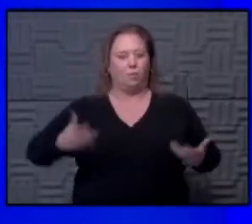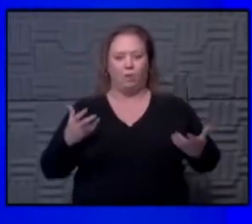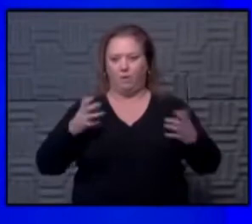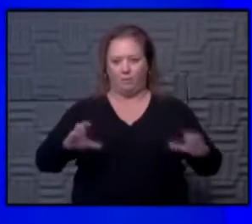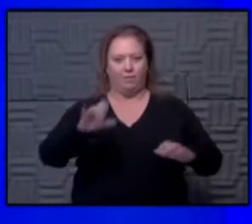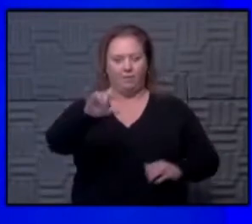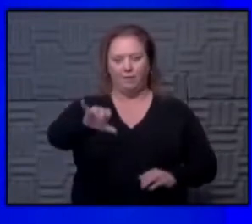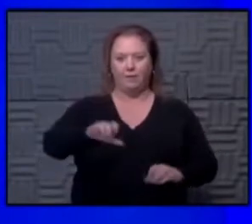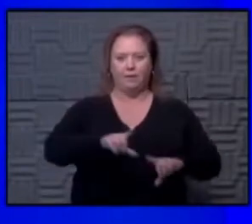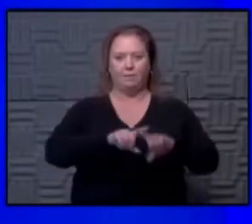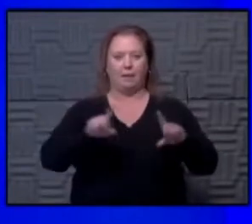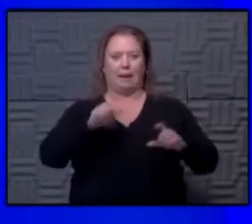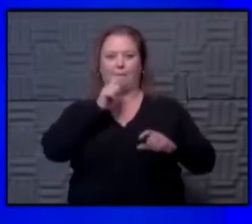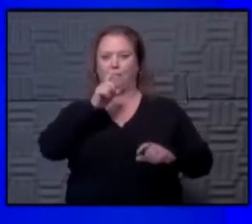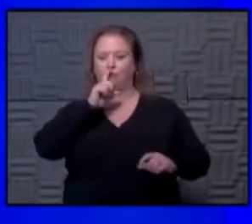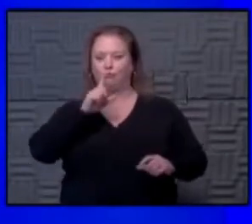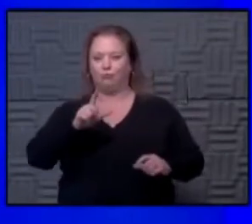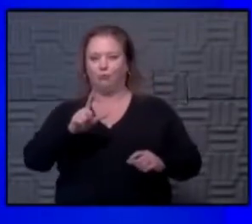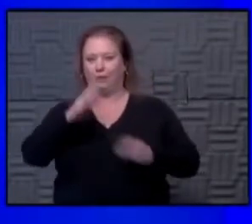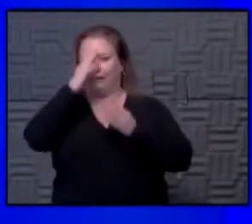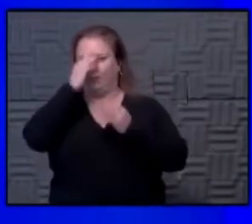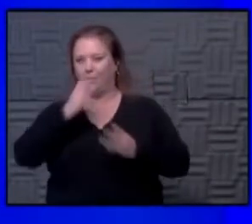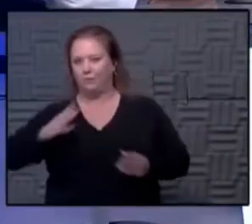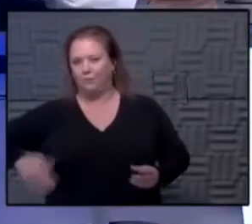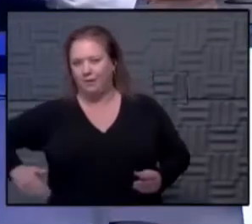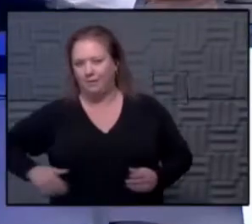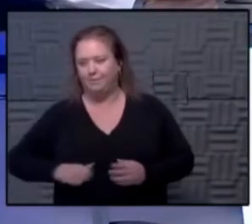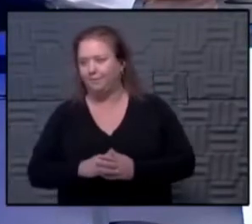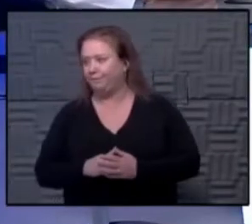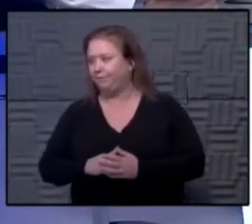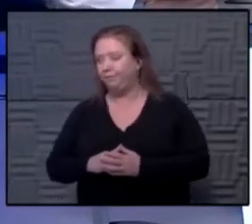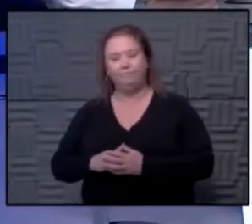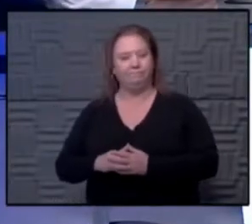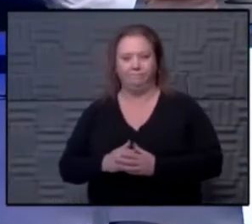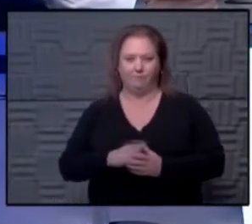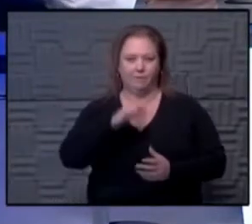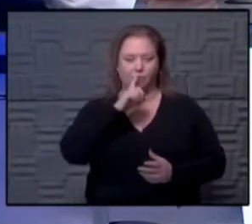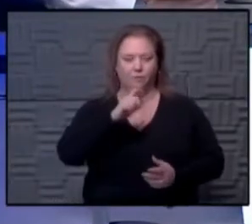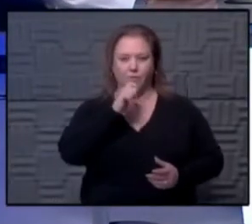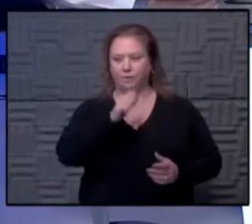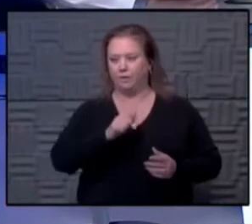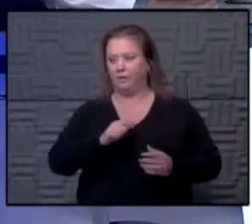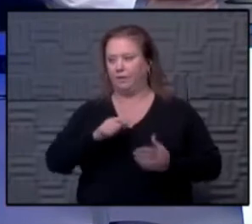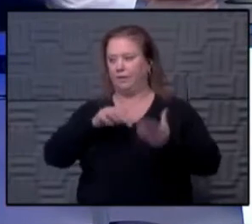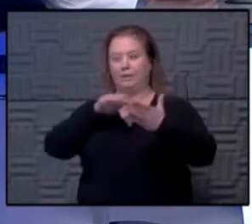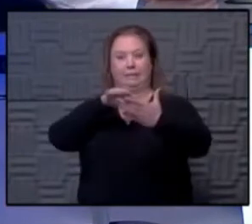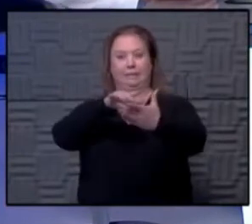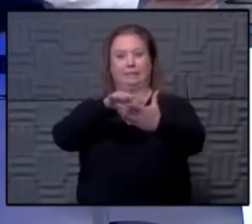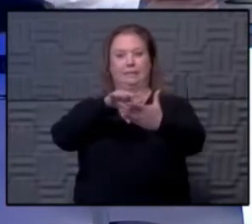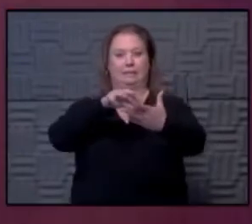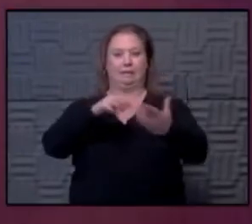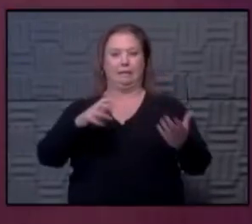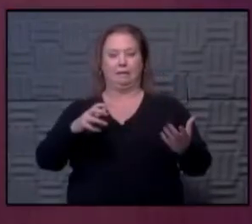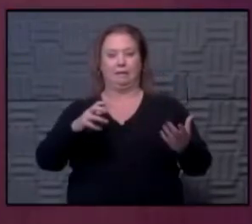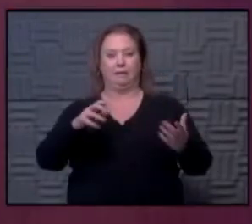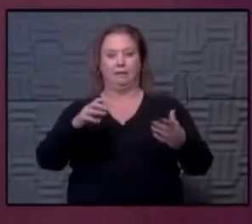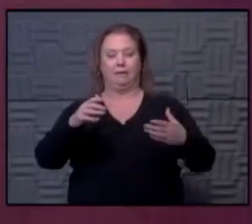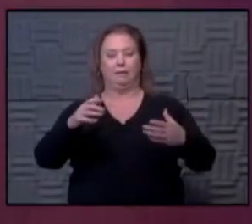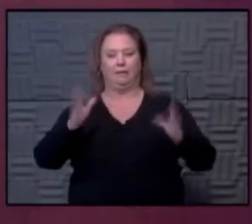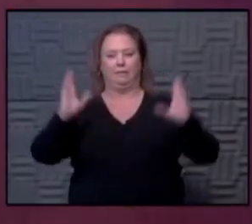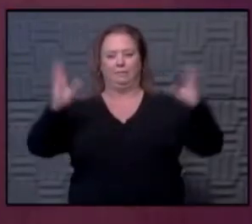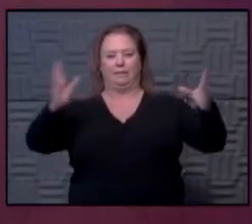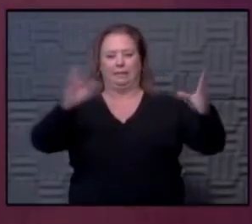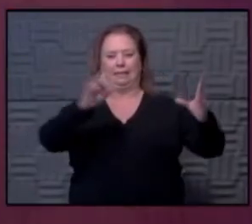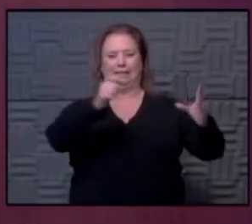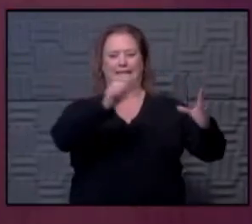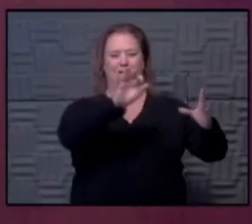that, but I'm not sure if there's a lot of information about that. There's not. All I can say is in the study, the window was 19